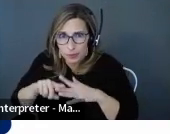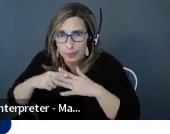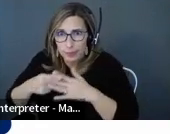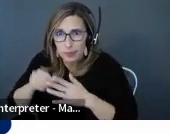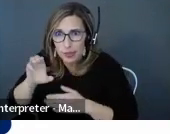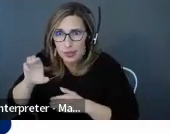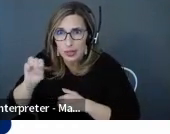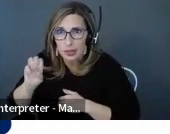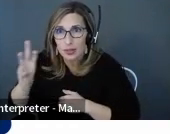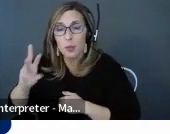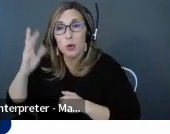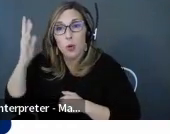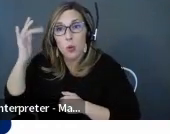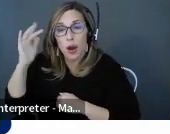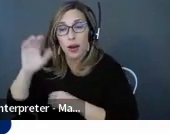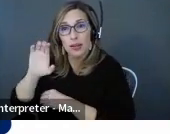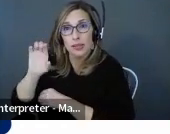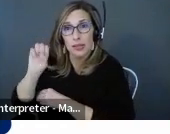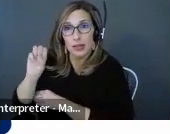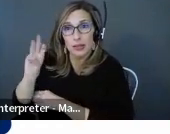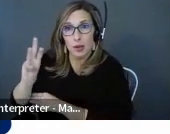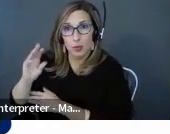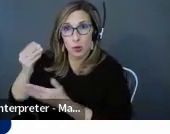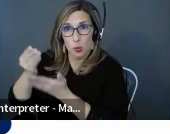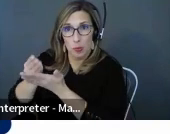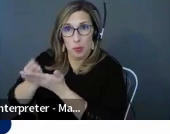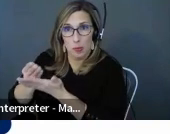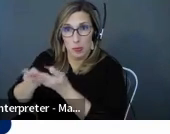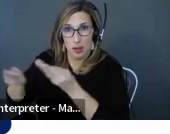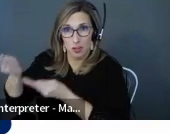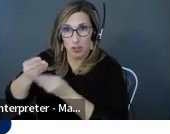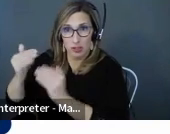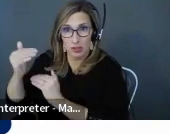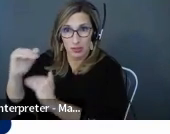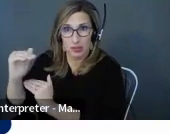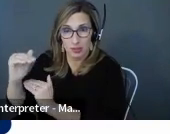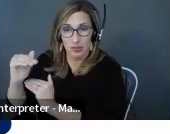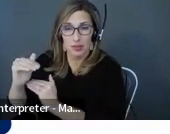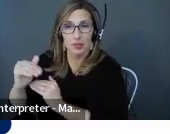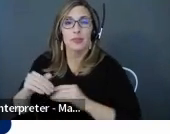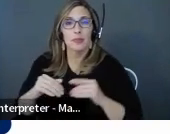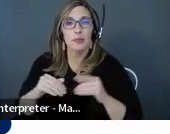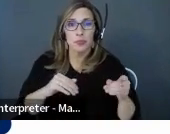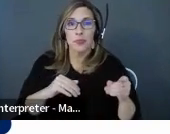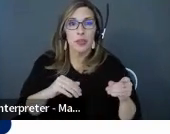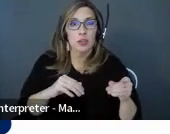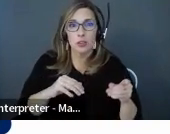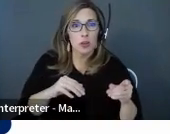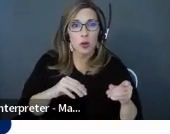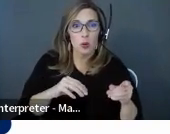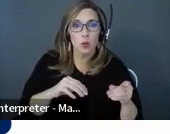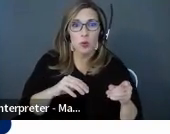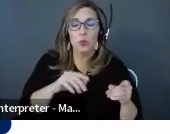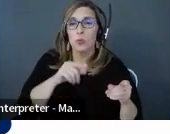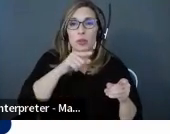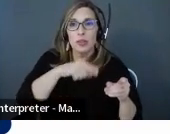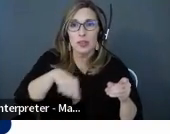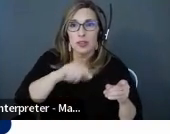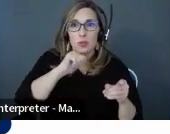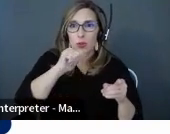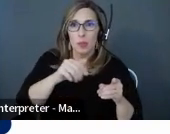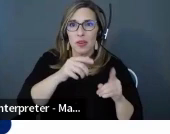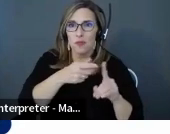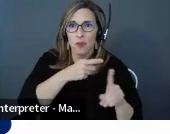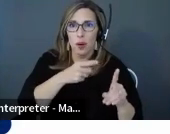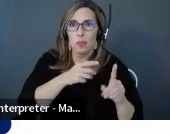CSW's budget cap. So state plan services will not come out of the individual CSW budget. So we want